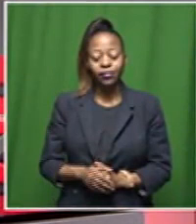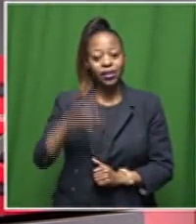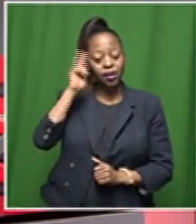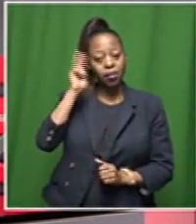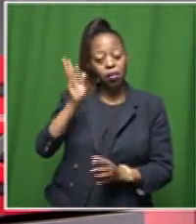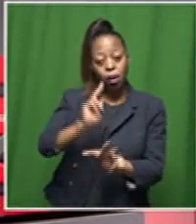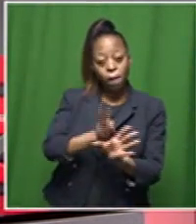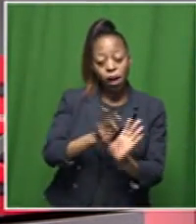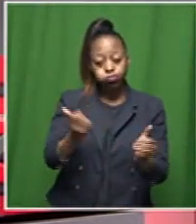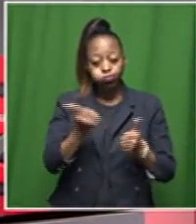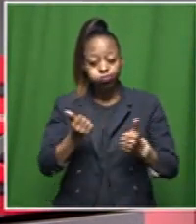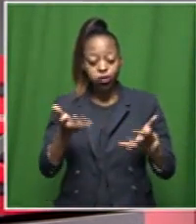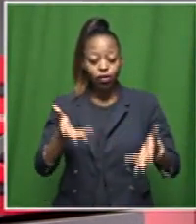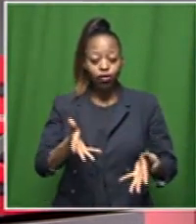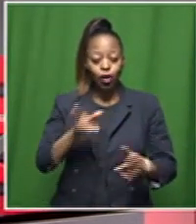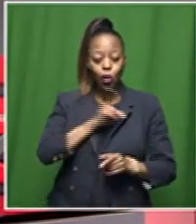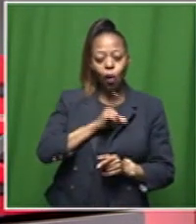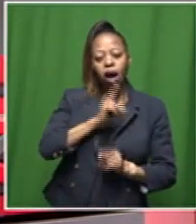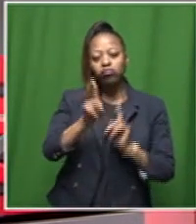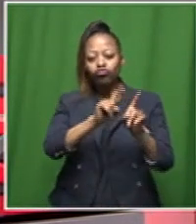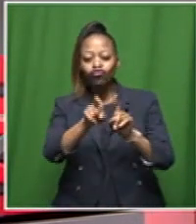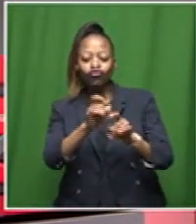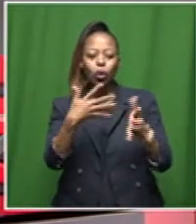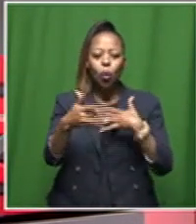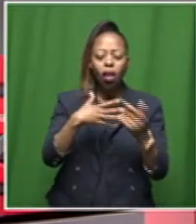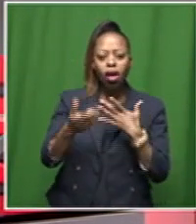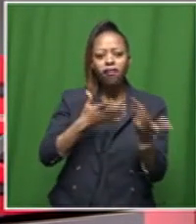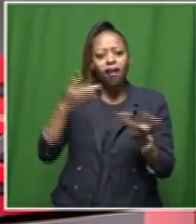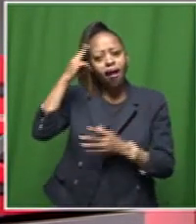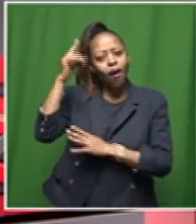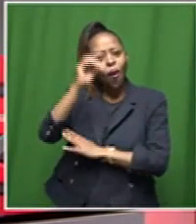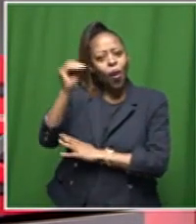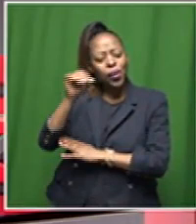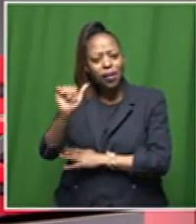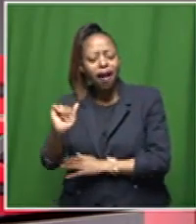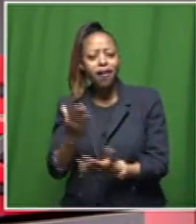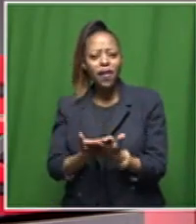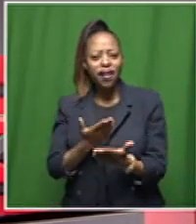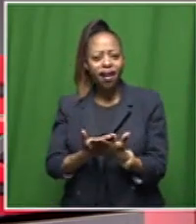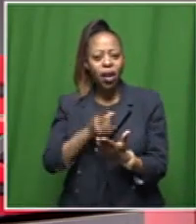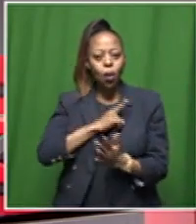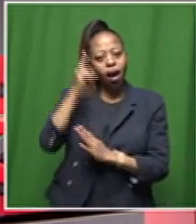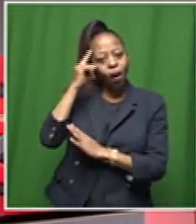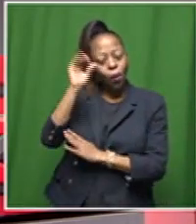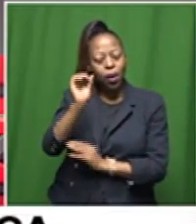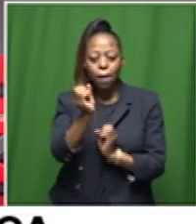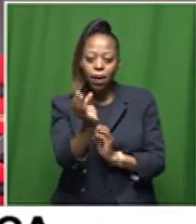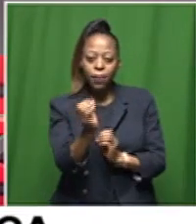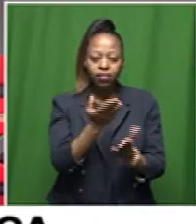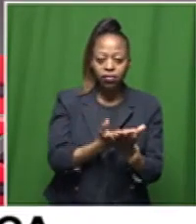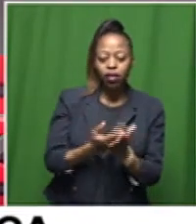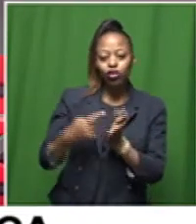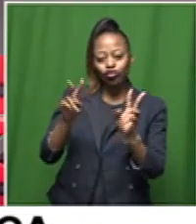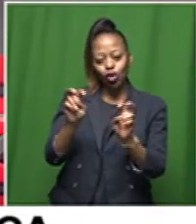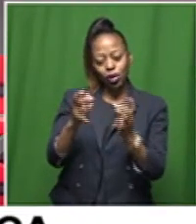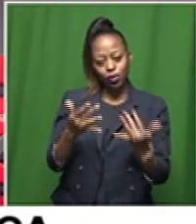Remember that you can be part of the show by asking the guests that we'll have on any question that you may have on your mind by simply sharing your view with us on what we're discussing.